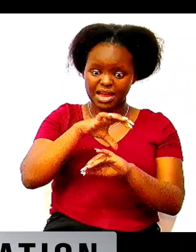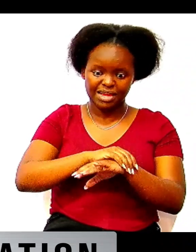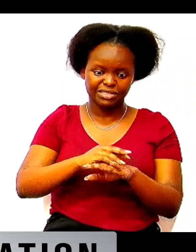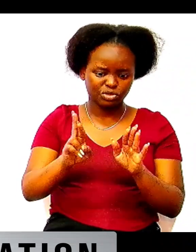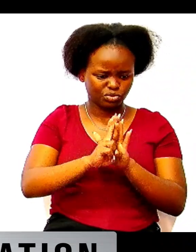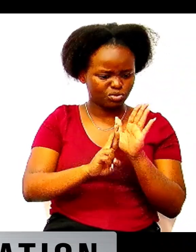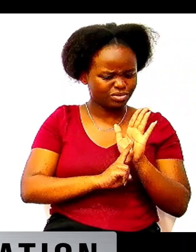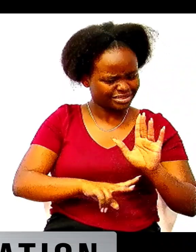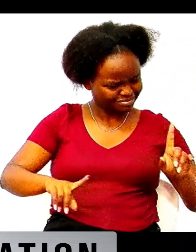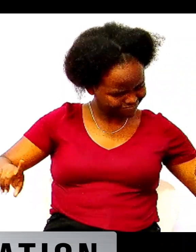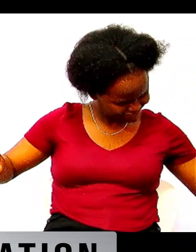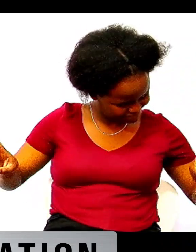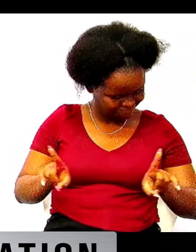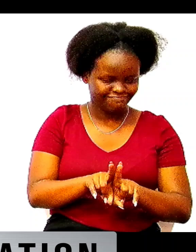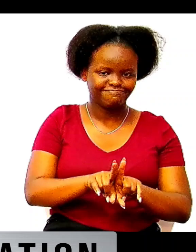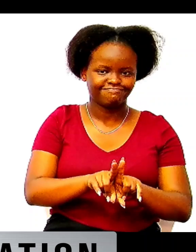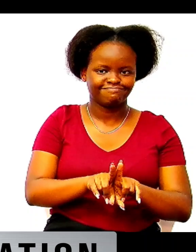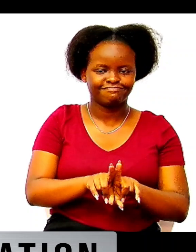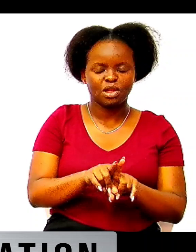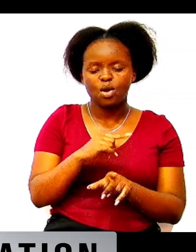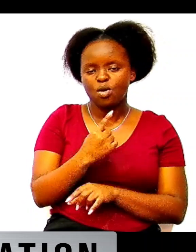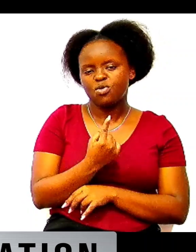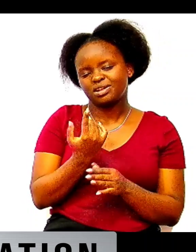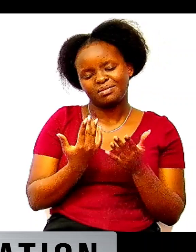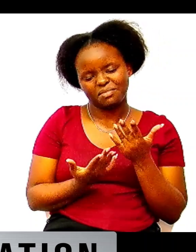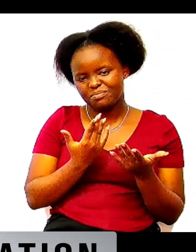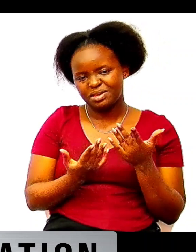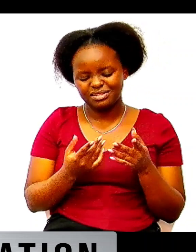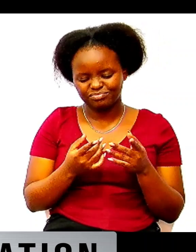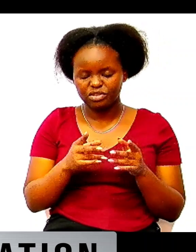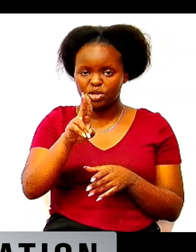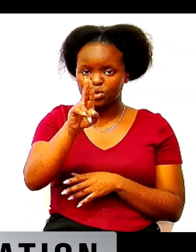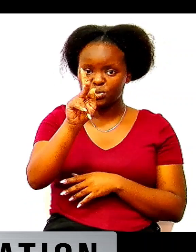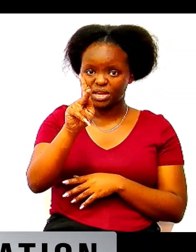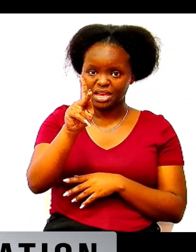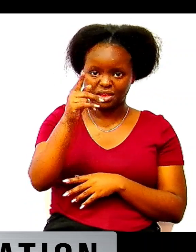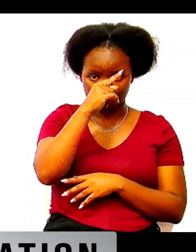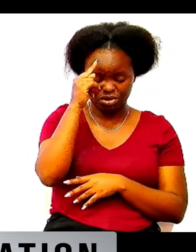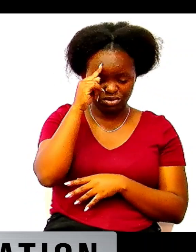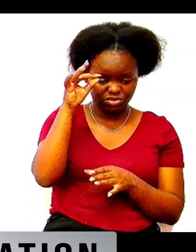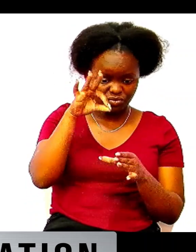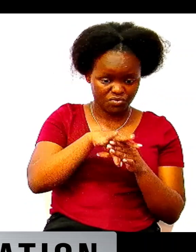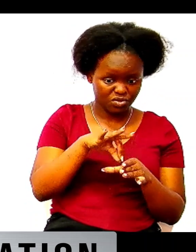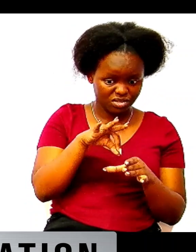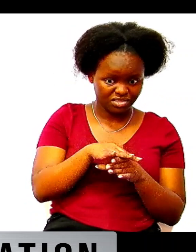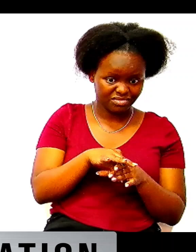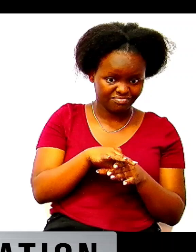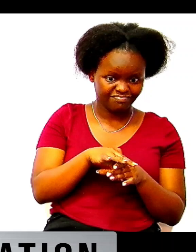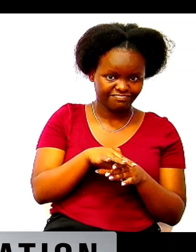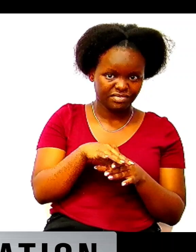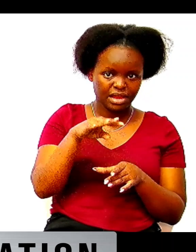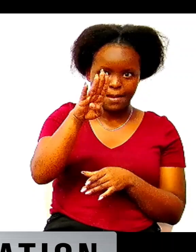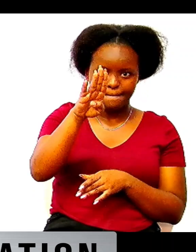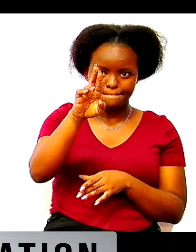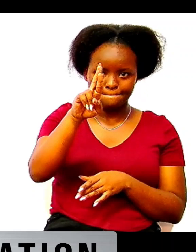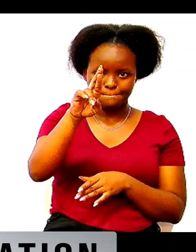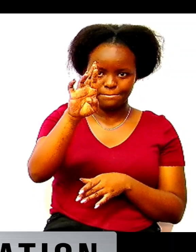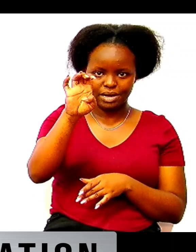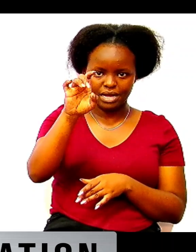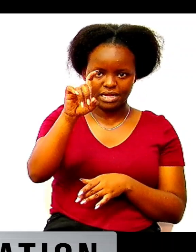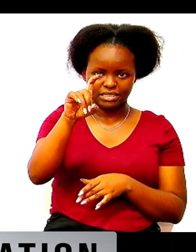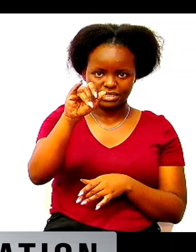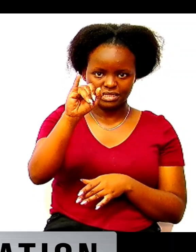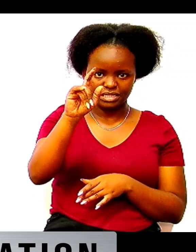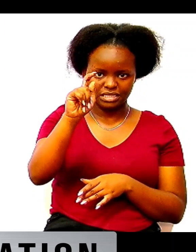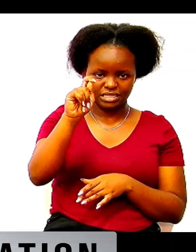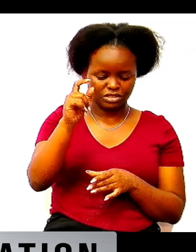same. It's only that maybe in UK, because of their vote, Brexit, they did not join the EU, but